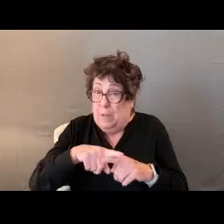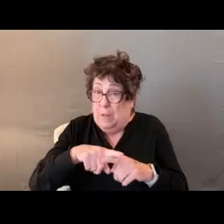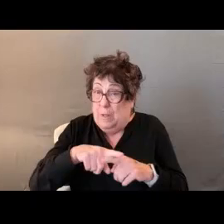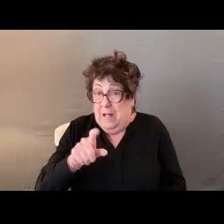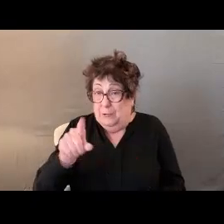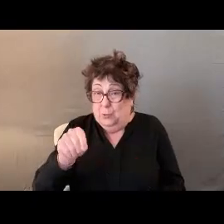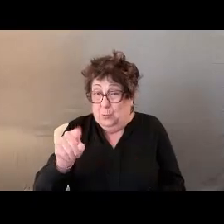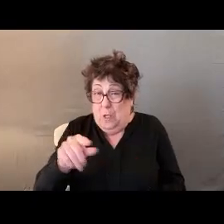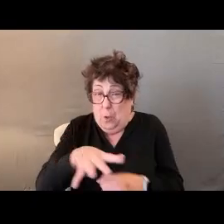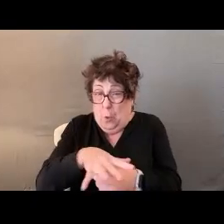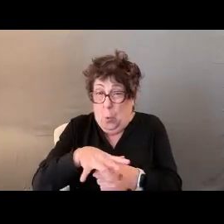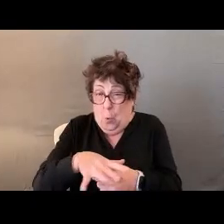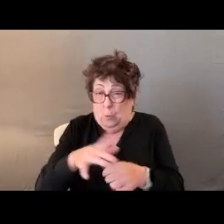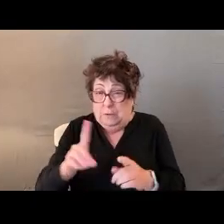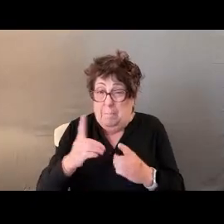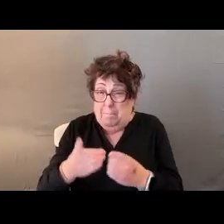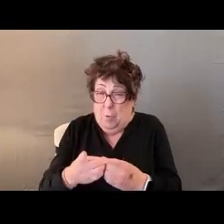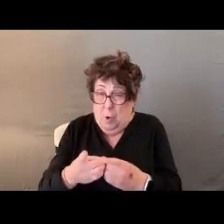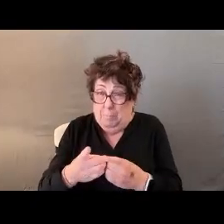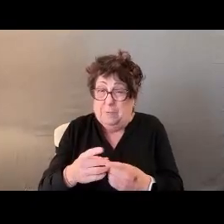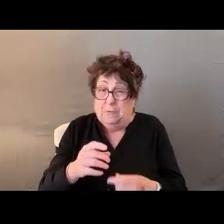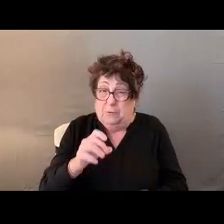carrying it out because we are the